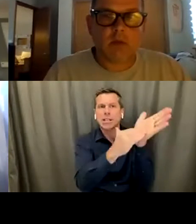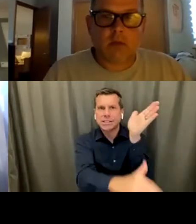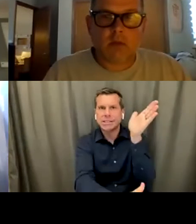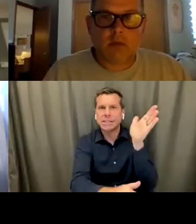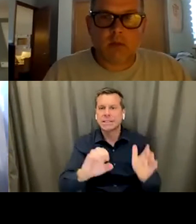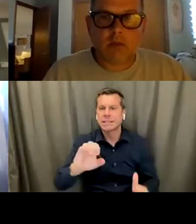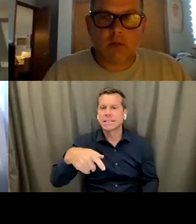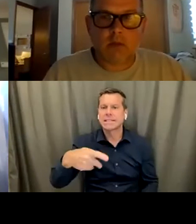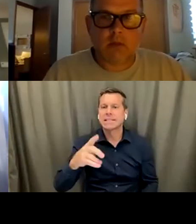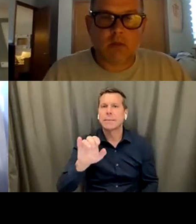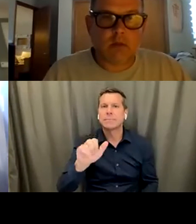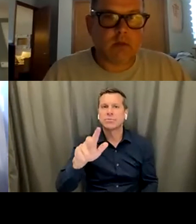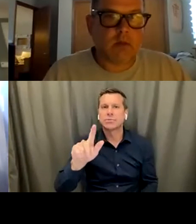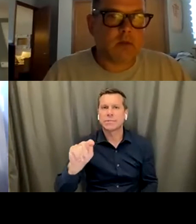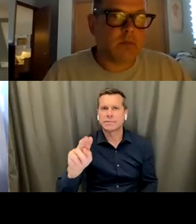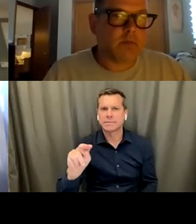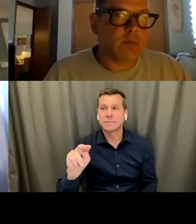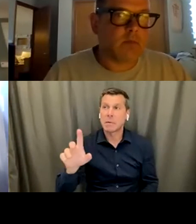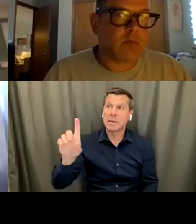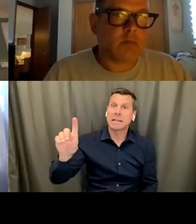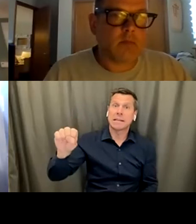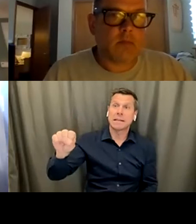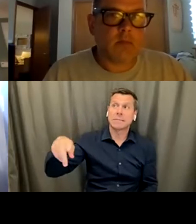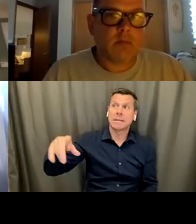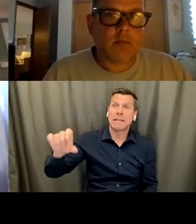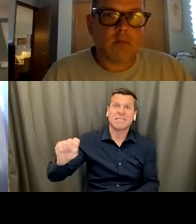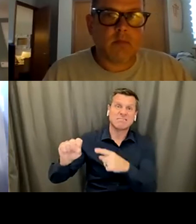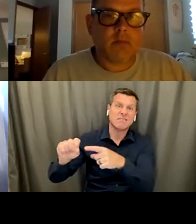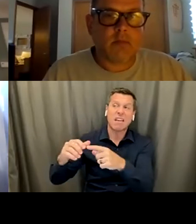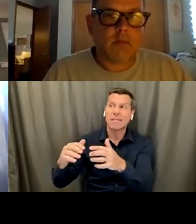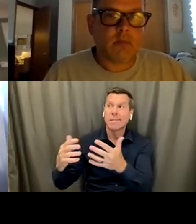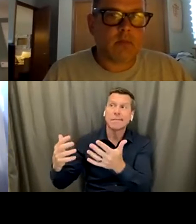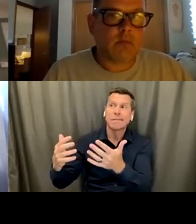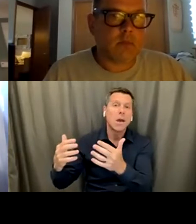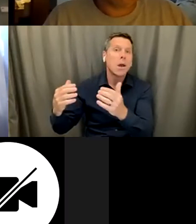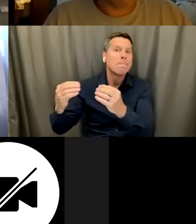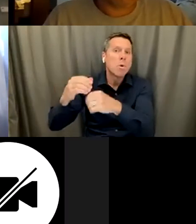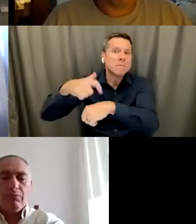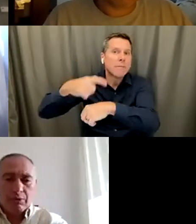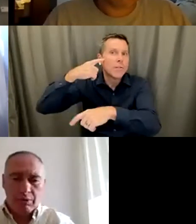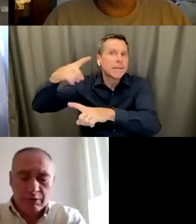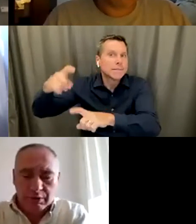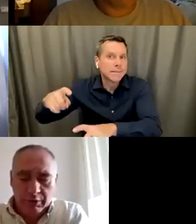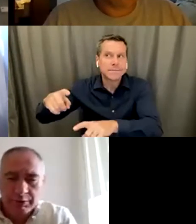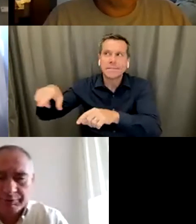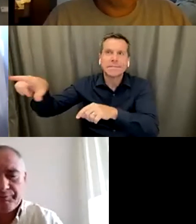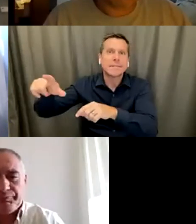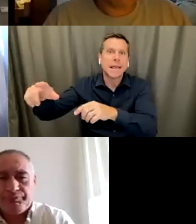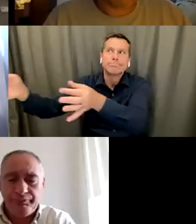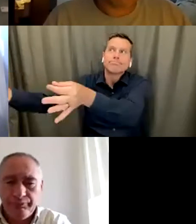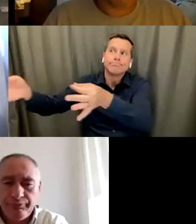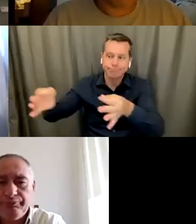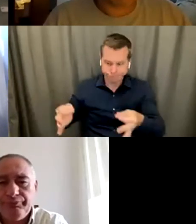When we have a DSPNS accommodation for, say, extra time or different testing atmosphere, we get that from DSPS and we know it's been